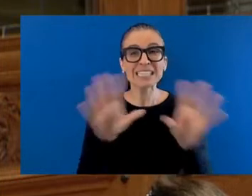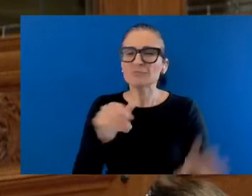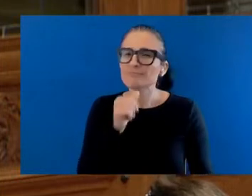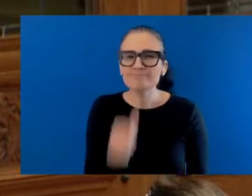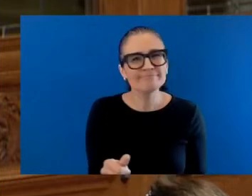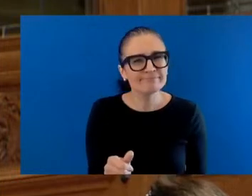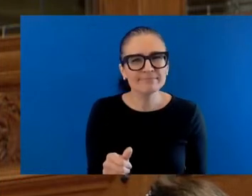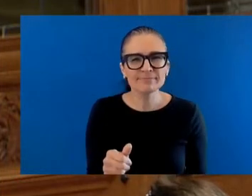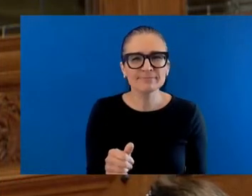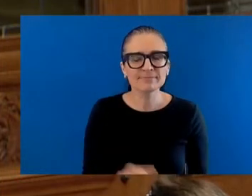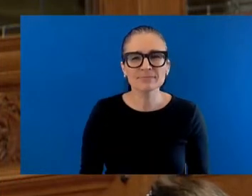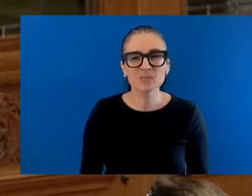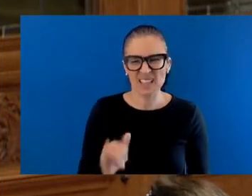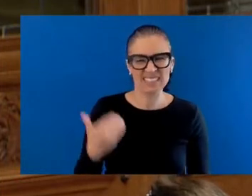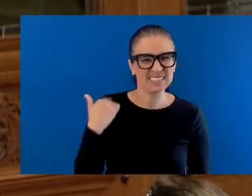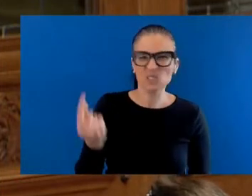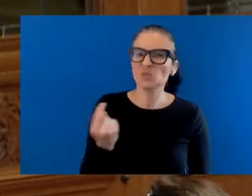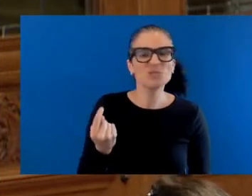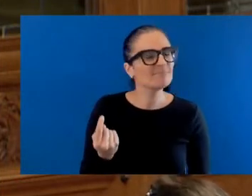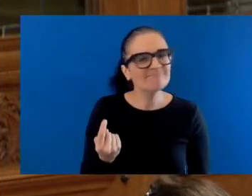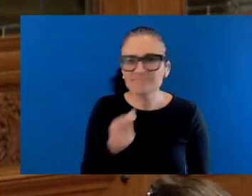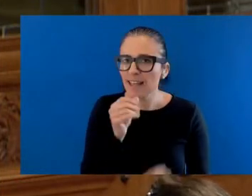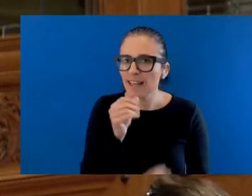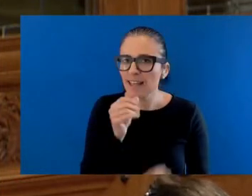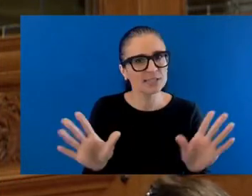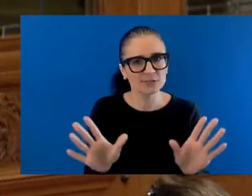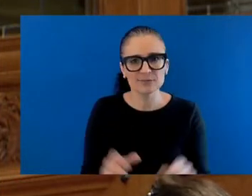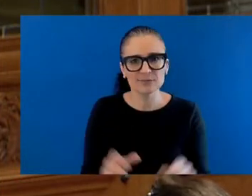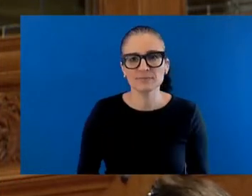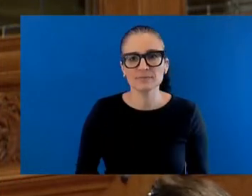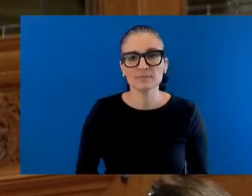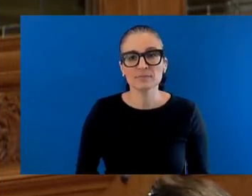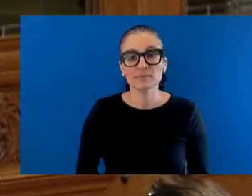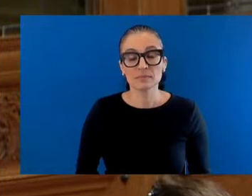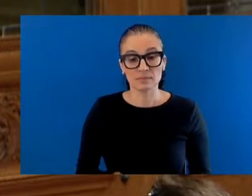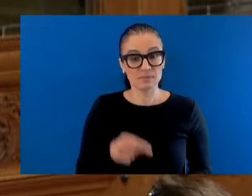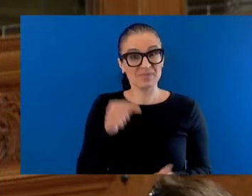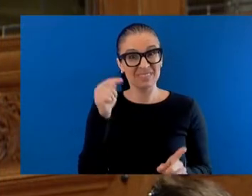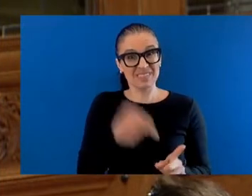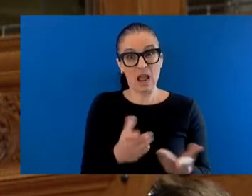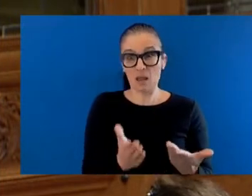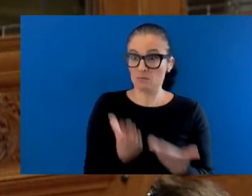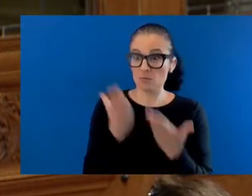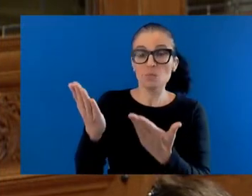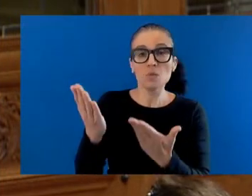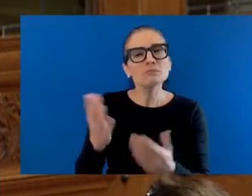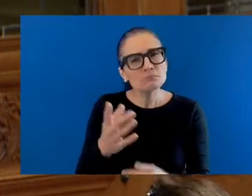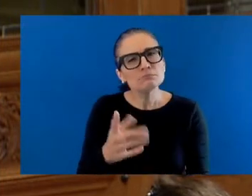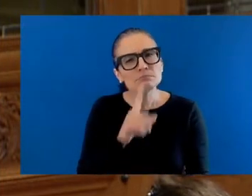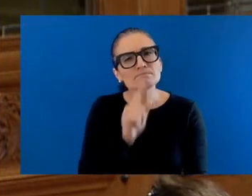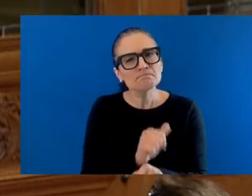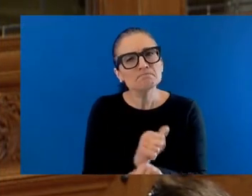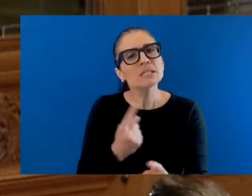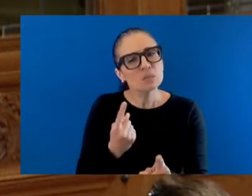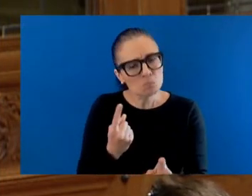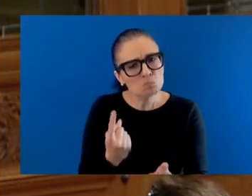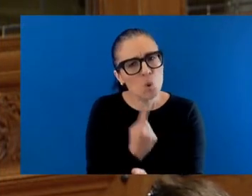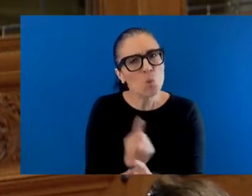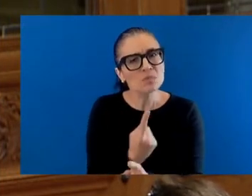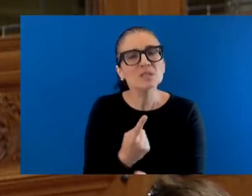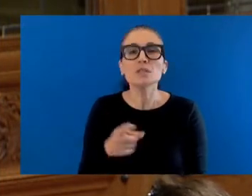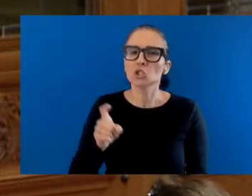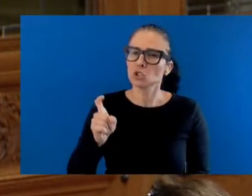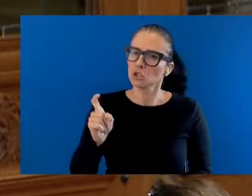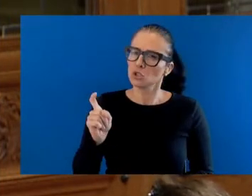that it is an appropriate question to be asking, given the importance it is